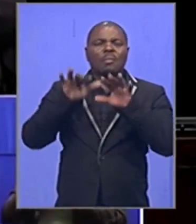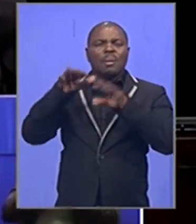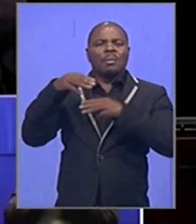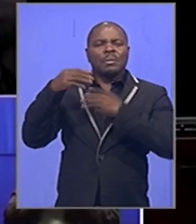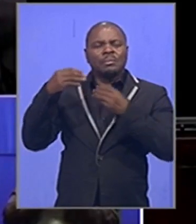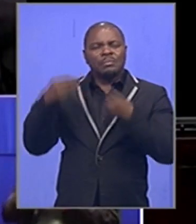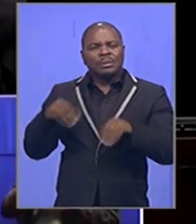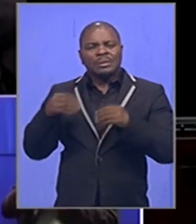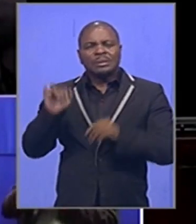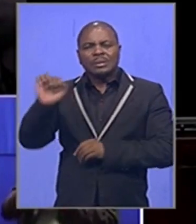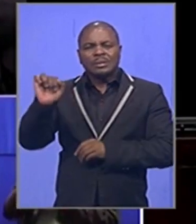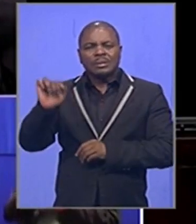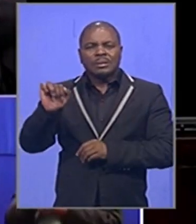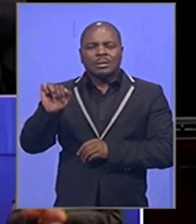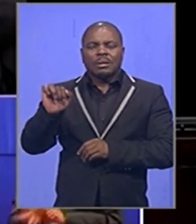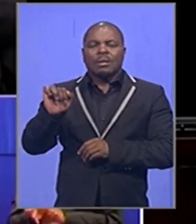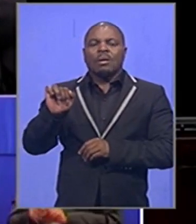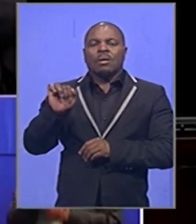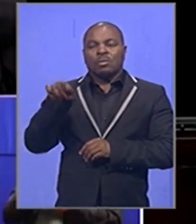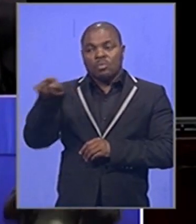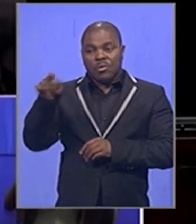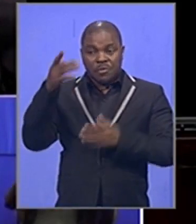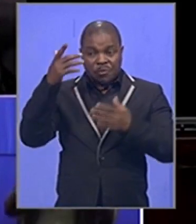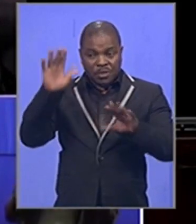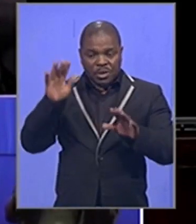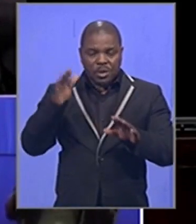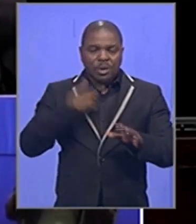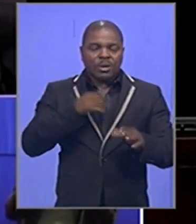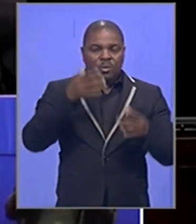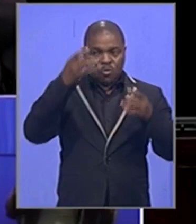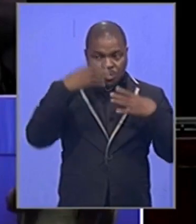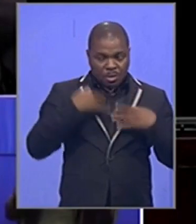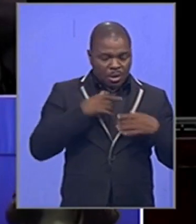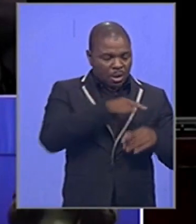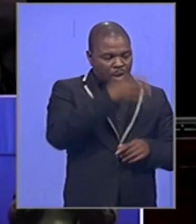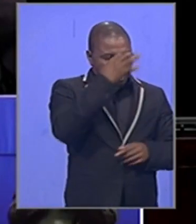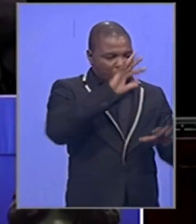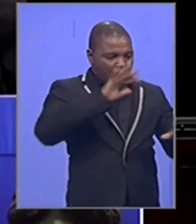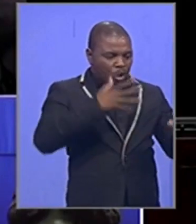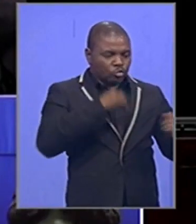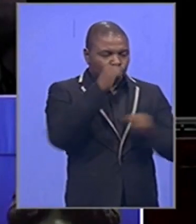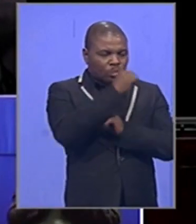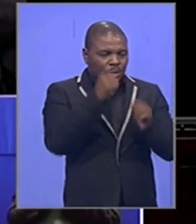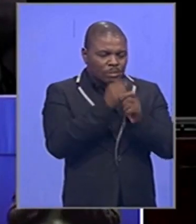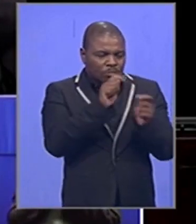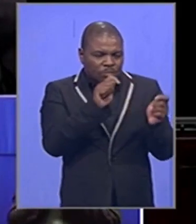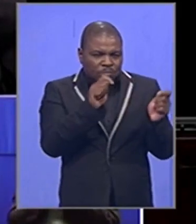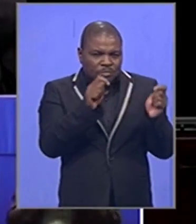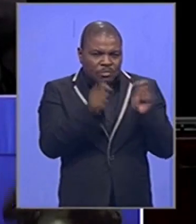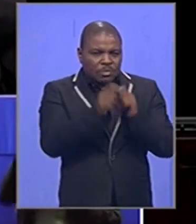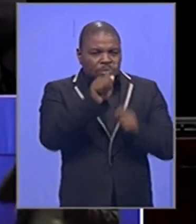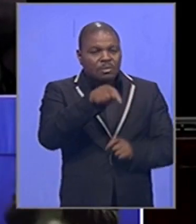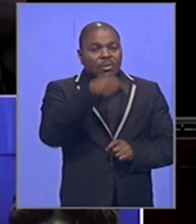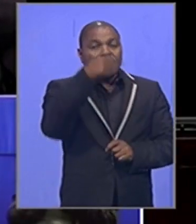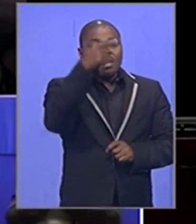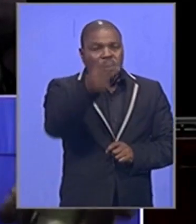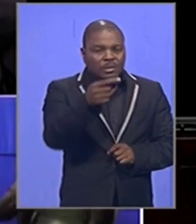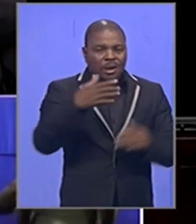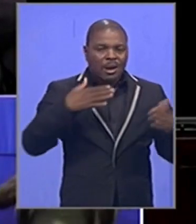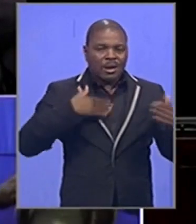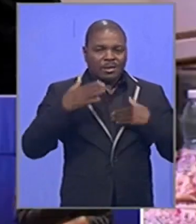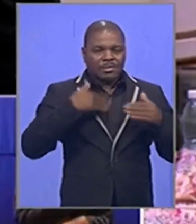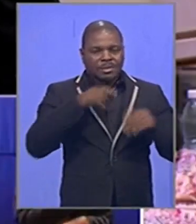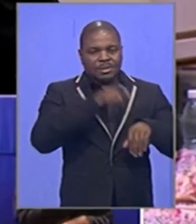Enterprises, will inform the configuration of government going into the next